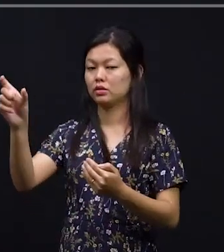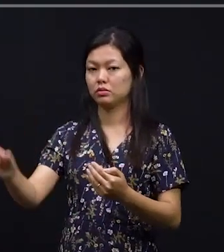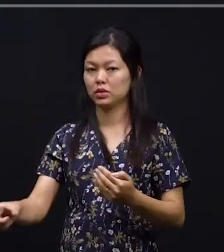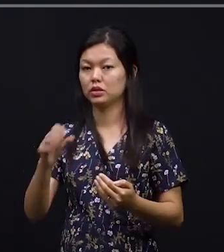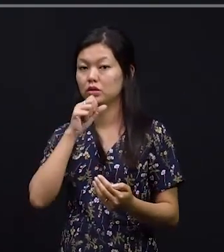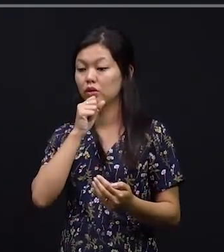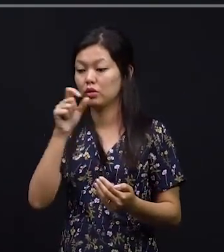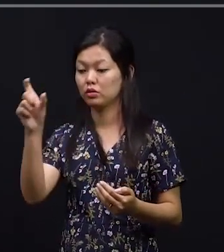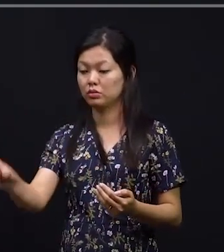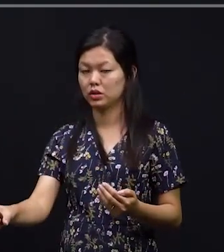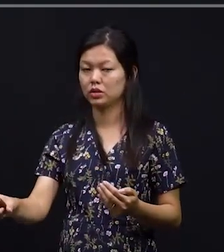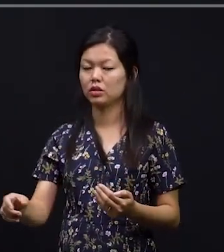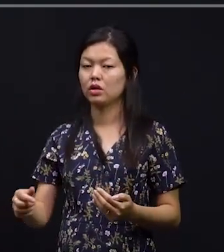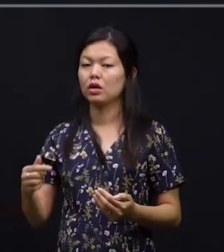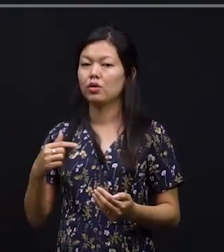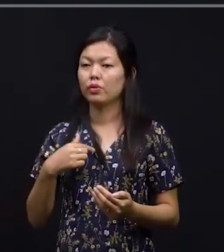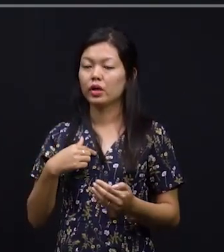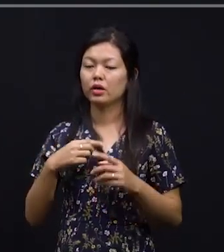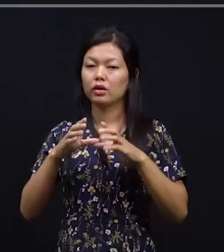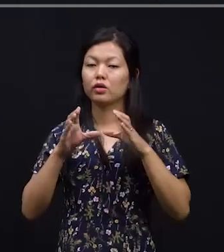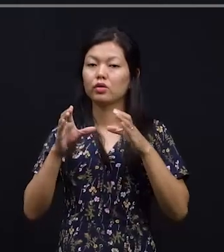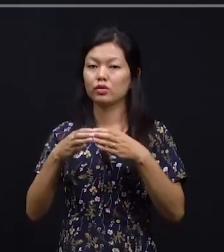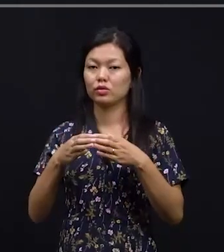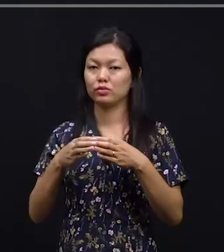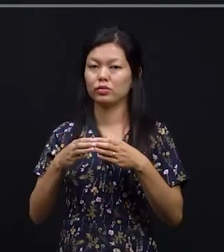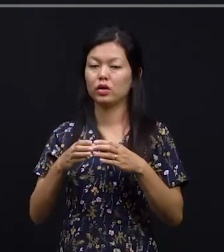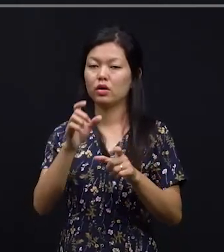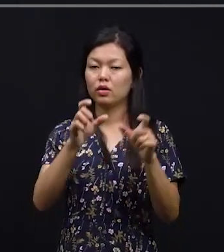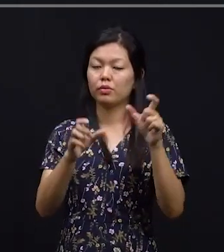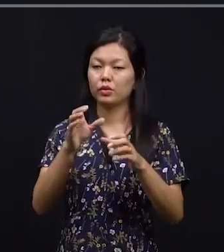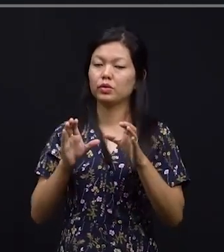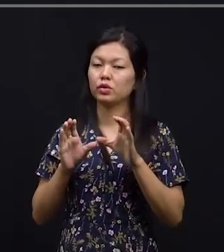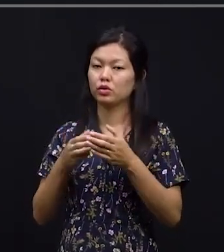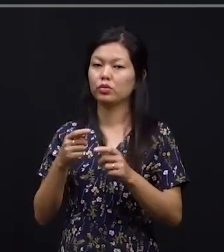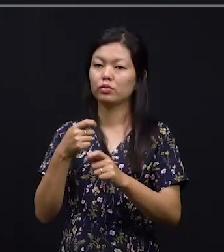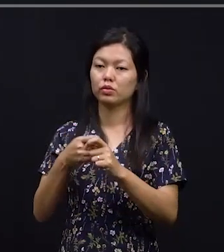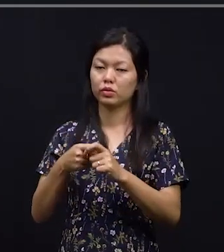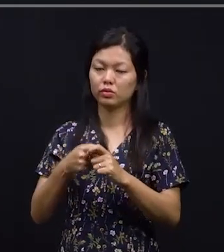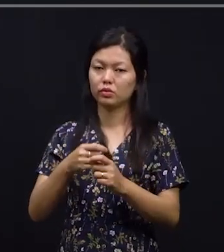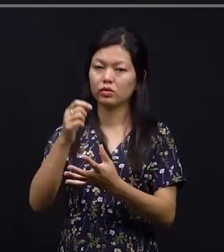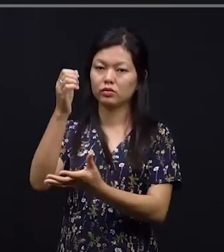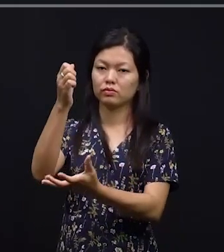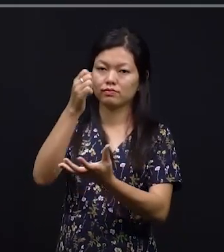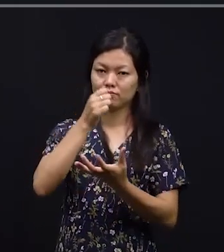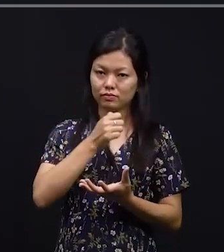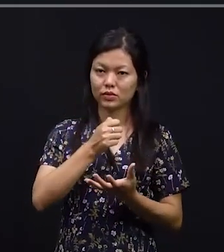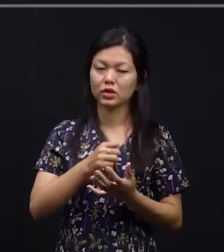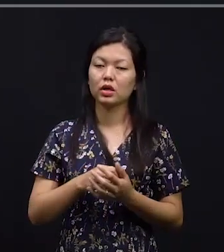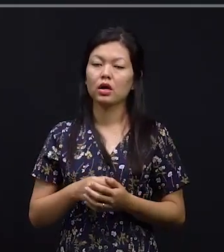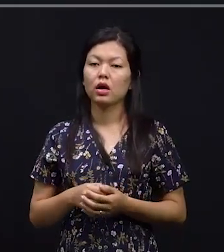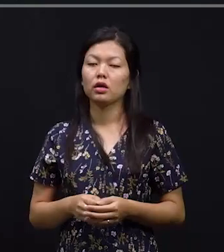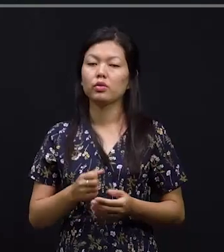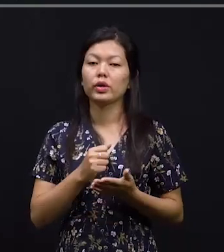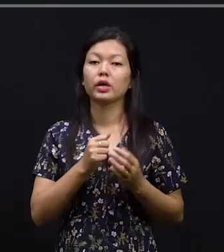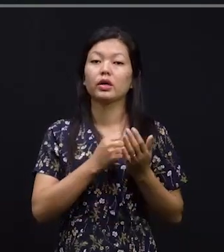by our charity works. That was what he said, and Mr. Scrooge was angry at this. He said, are there no prisons to